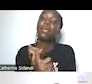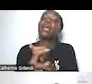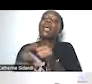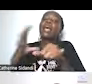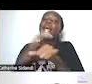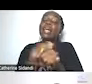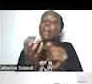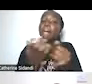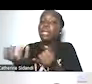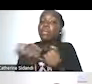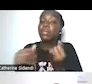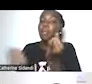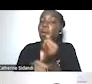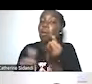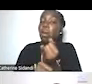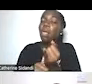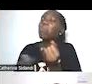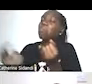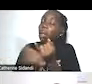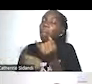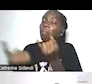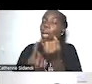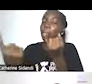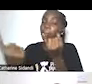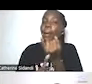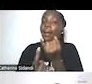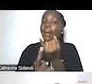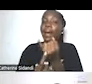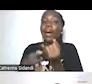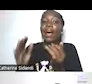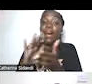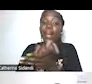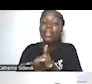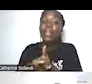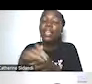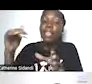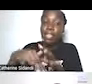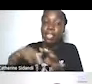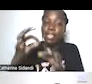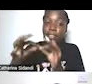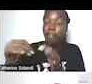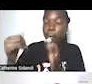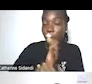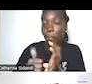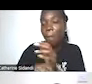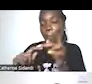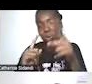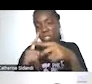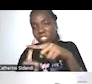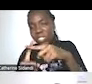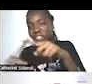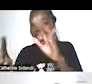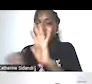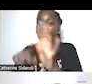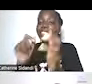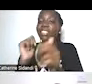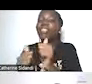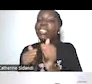framing. Yeah. Now the problem that you are having, is it a positive problem or a negative problem? Remember when we didn't have